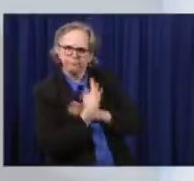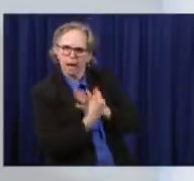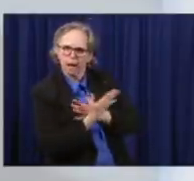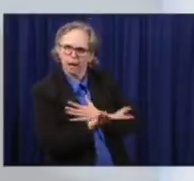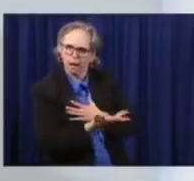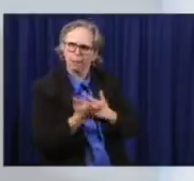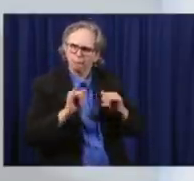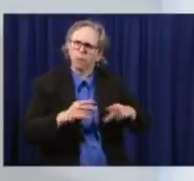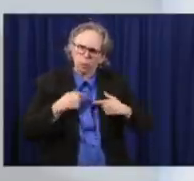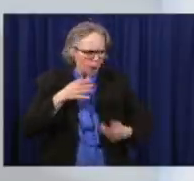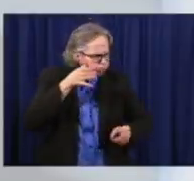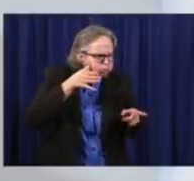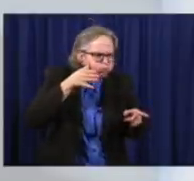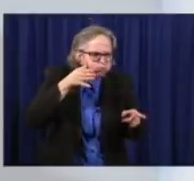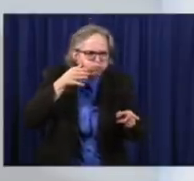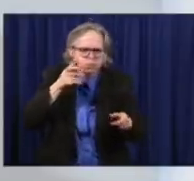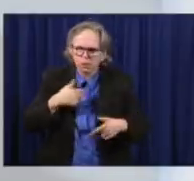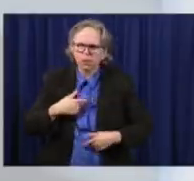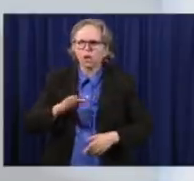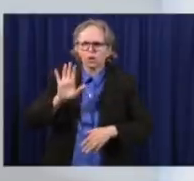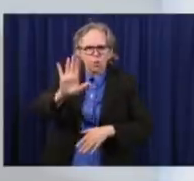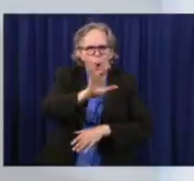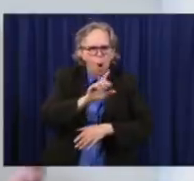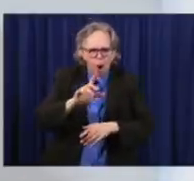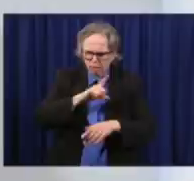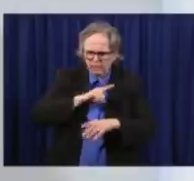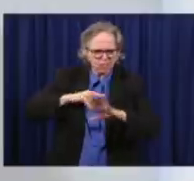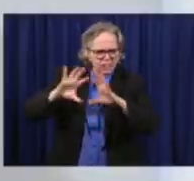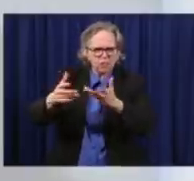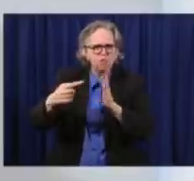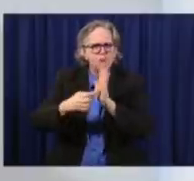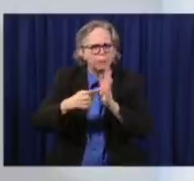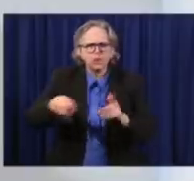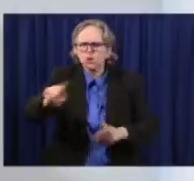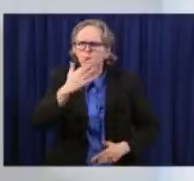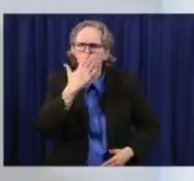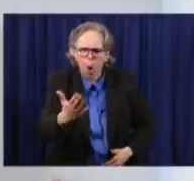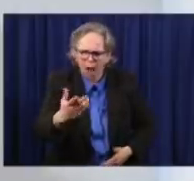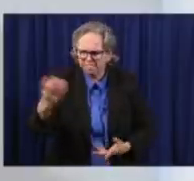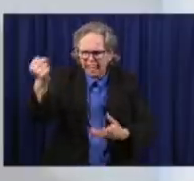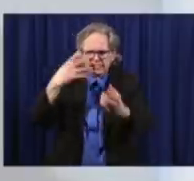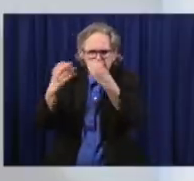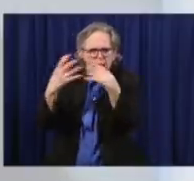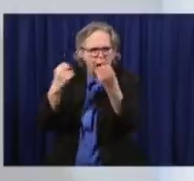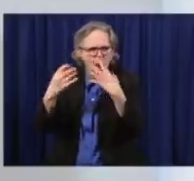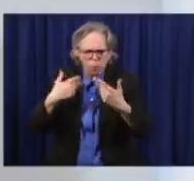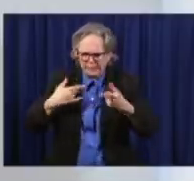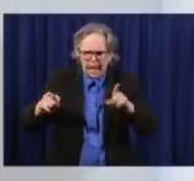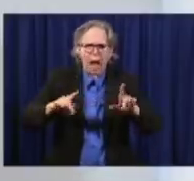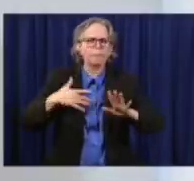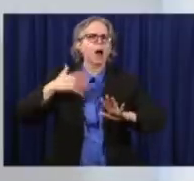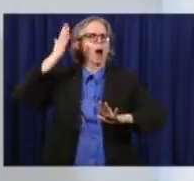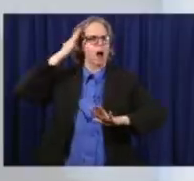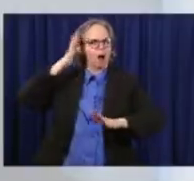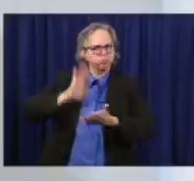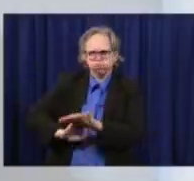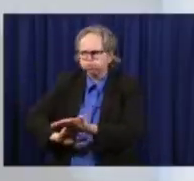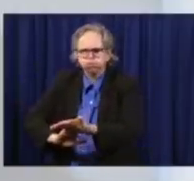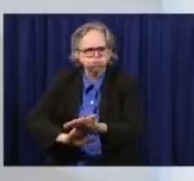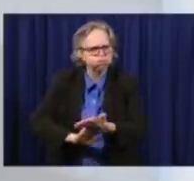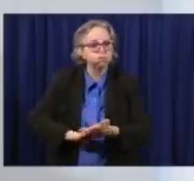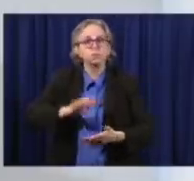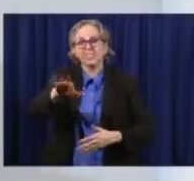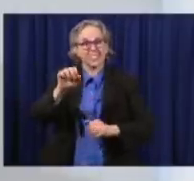doing a great job of expressing their concerns to us. A lot of times, as the governor mentioned earlier, some of them want us to go slower and